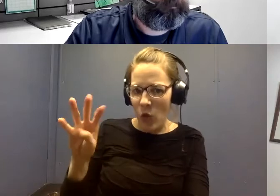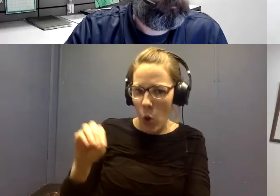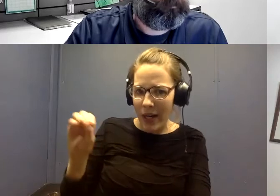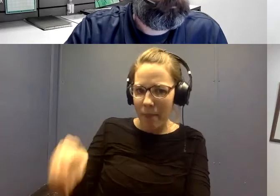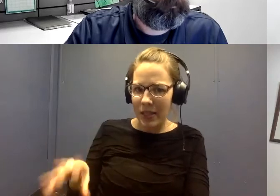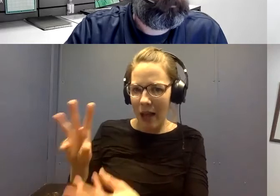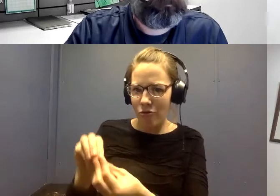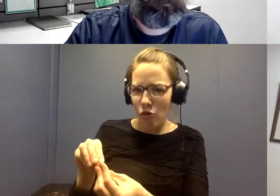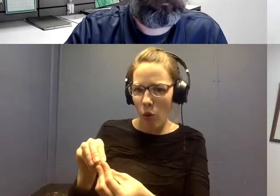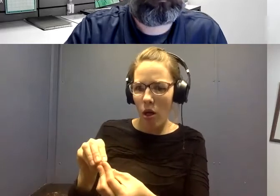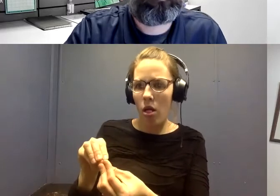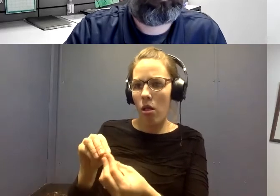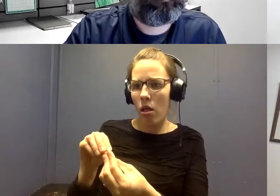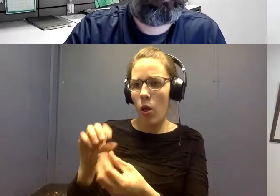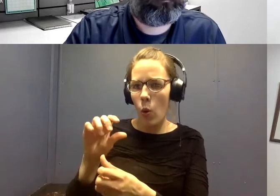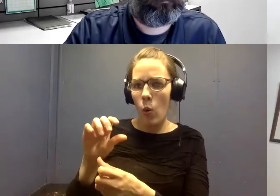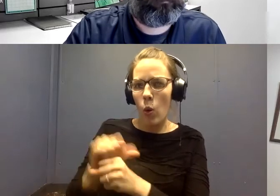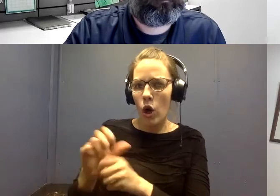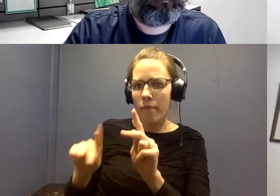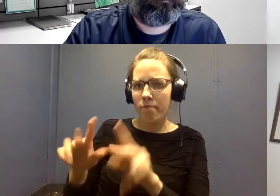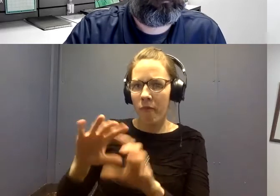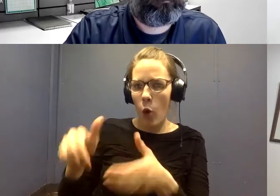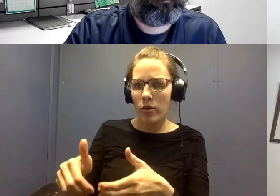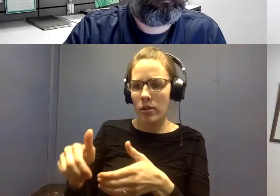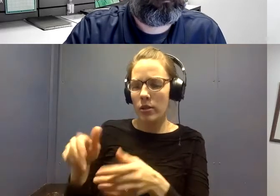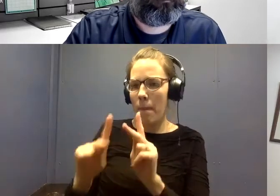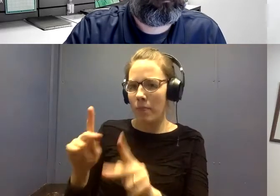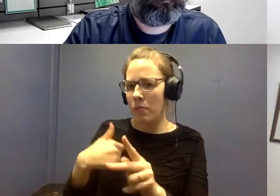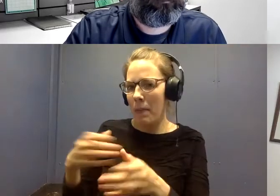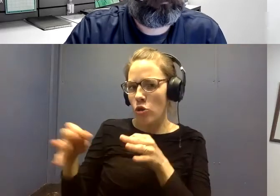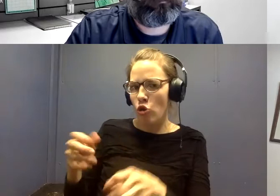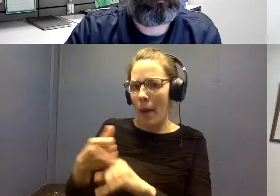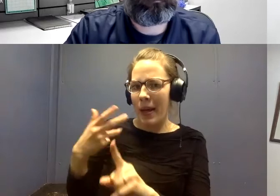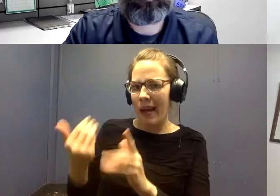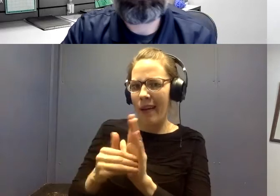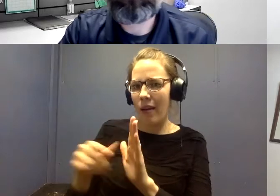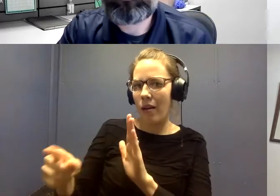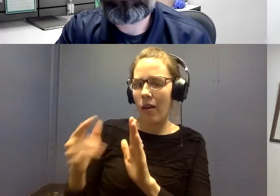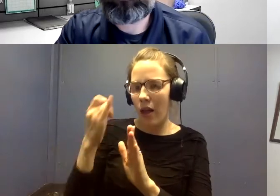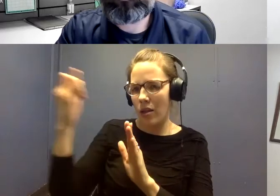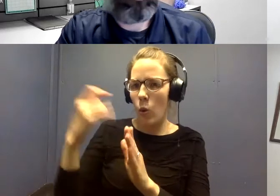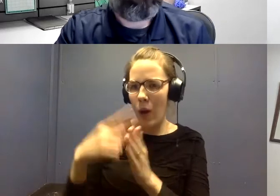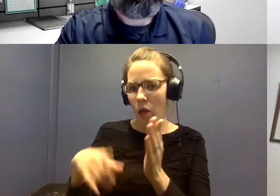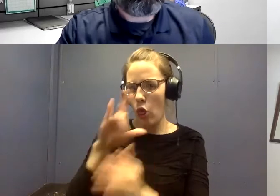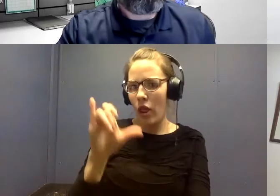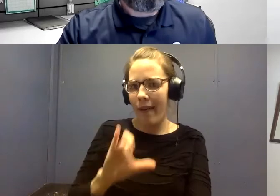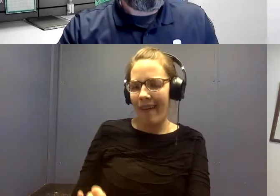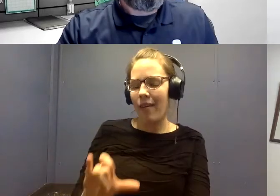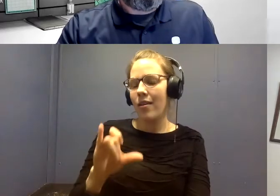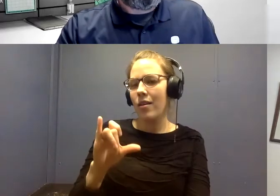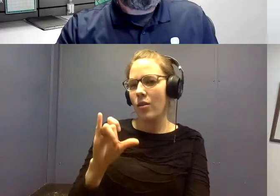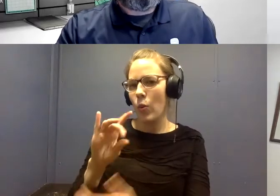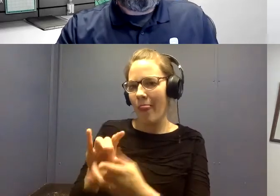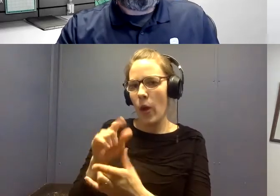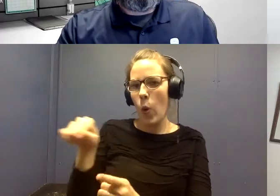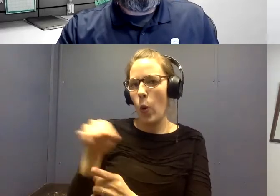total workforce population. So if you want to just maybe describe that again and just give them an idea for what it looked like in terms of those who may